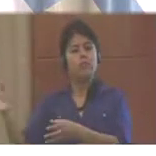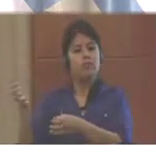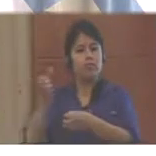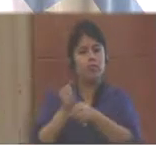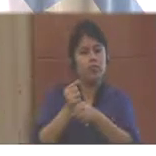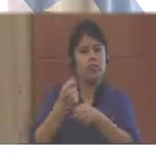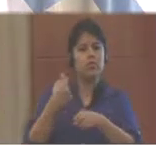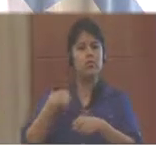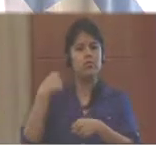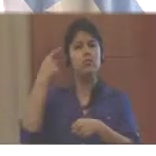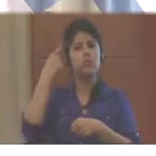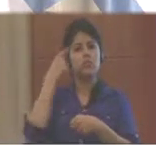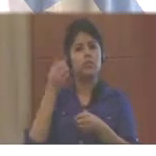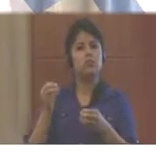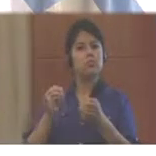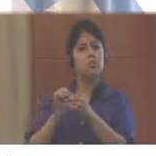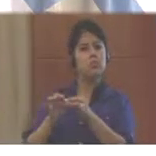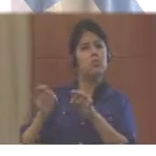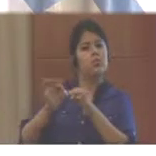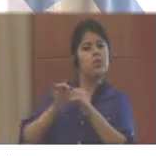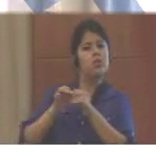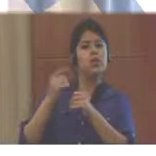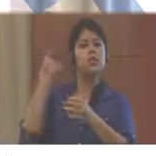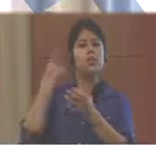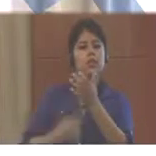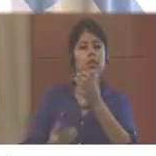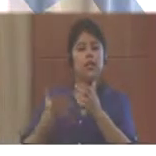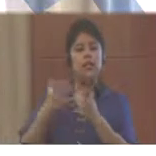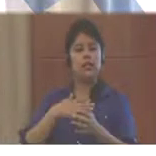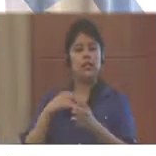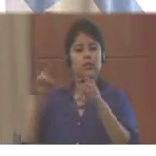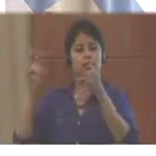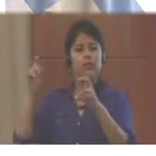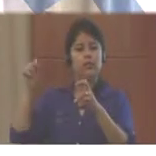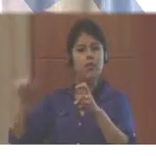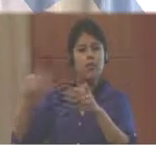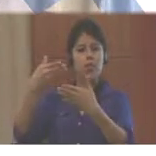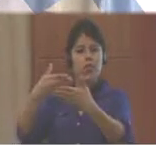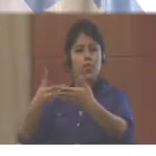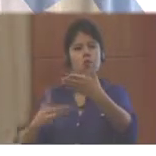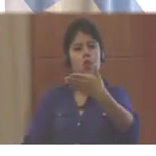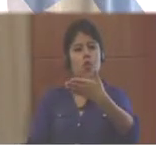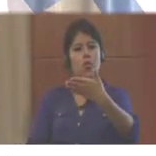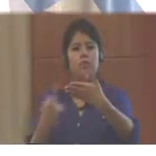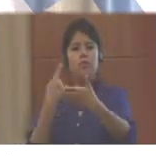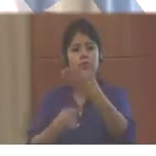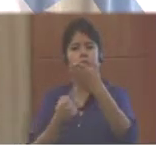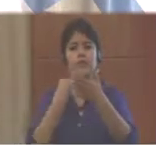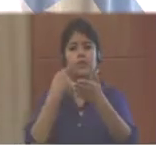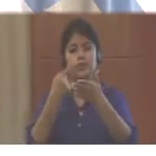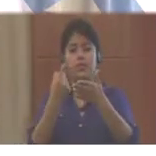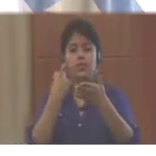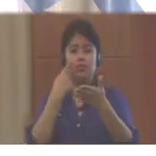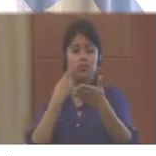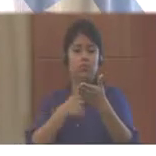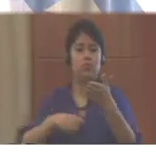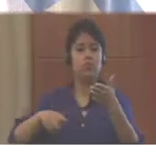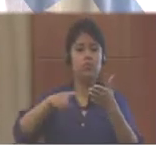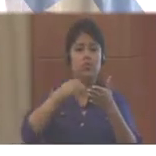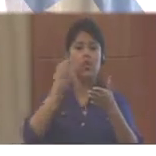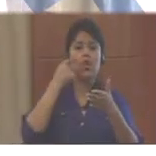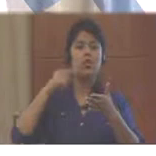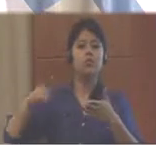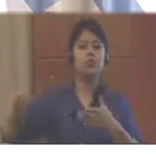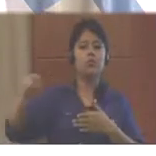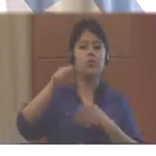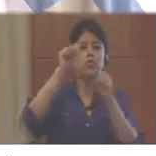mechanism that I feel was very relevant, and it refers to a document that somehow we have already circulated